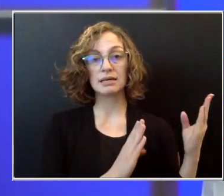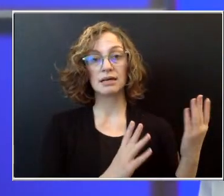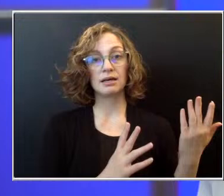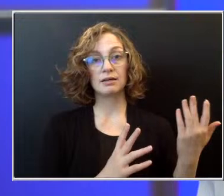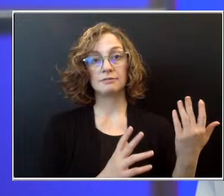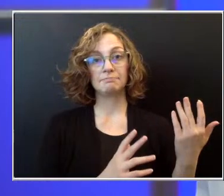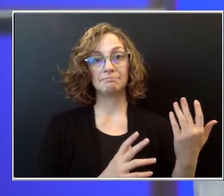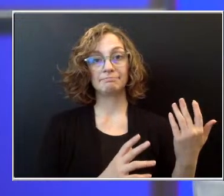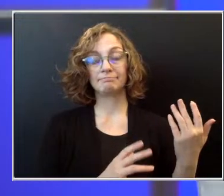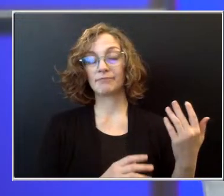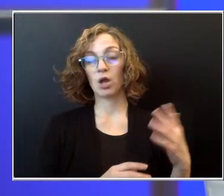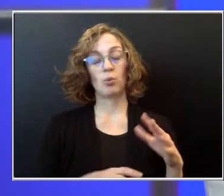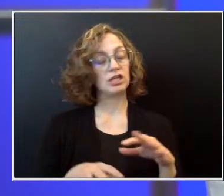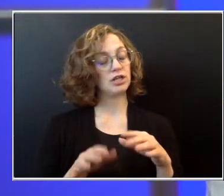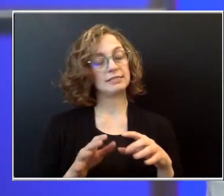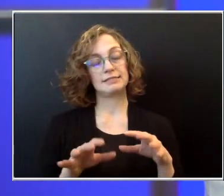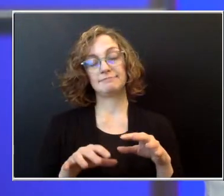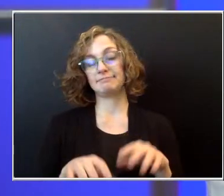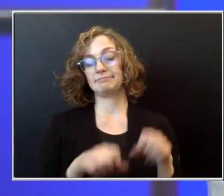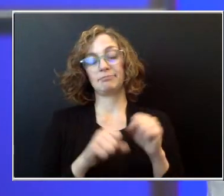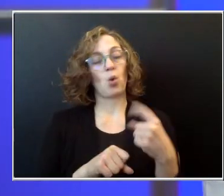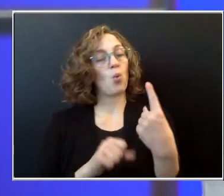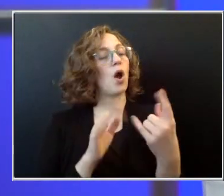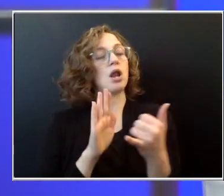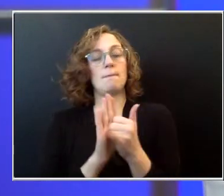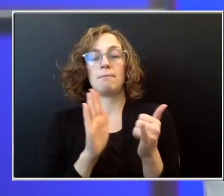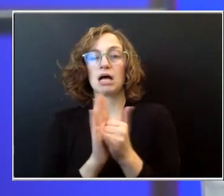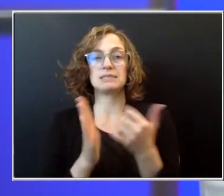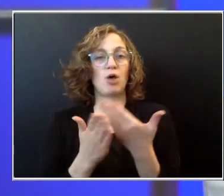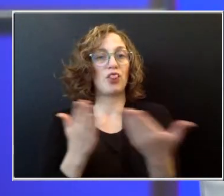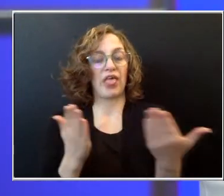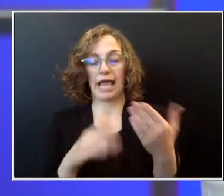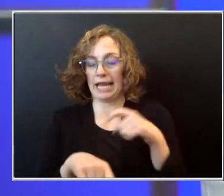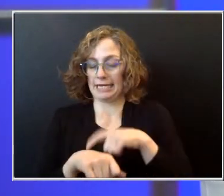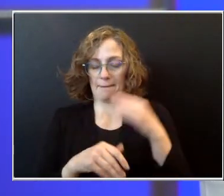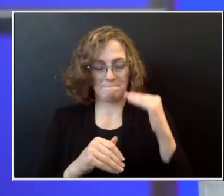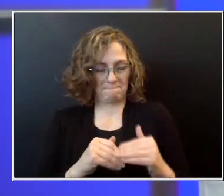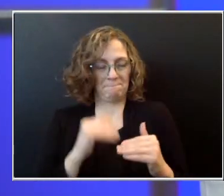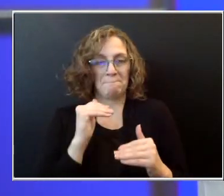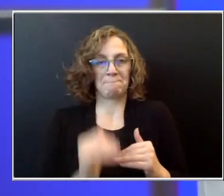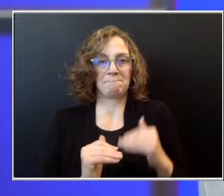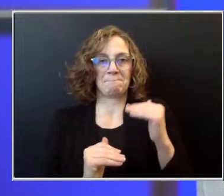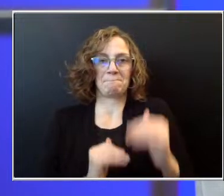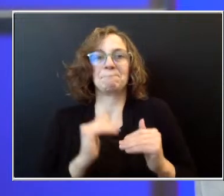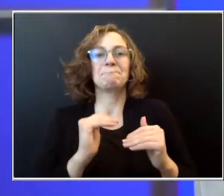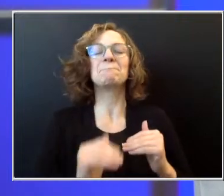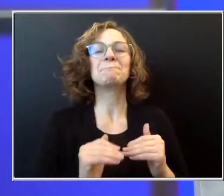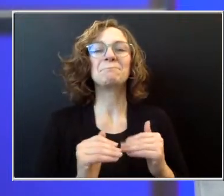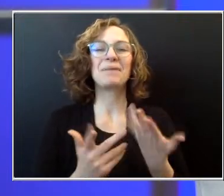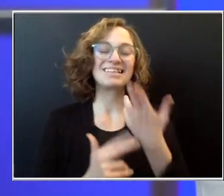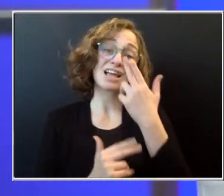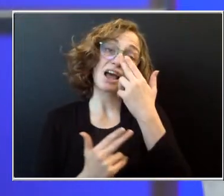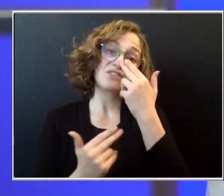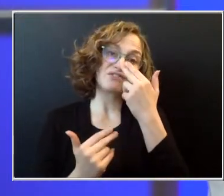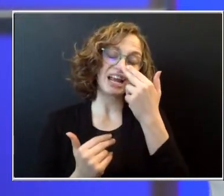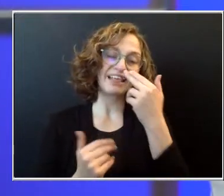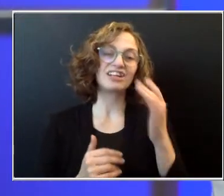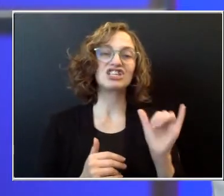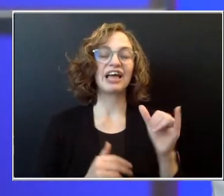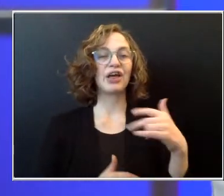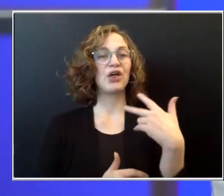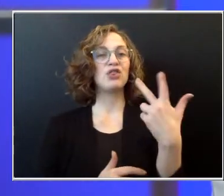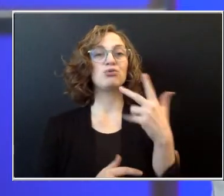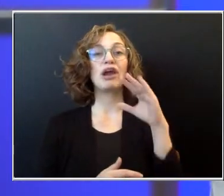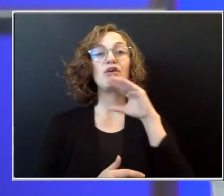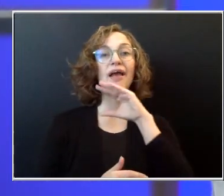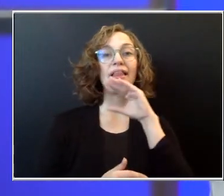thing at a time. So you get one organized and planned, and it's kind of funny because there's actually like 3 great lies of transplant. One is the first time they